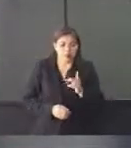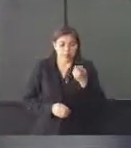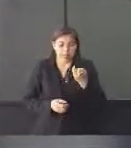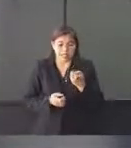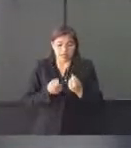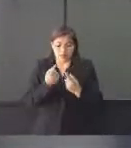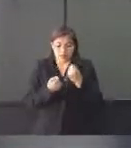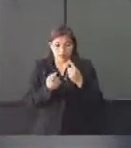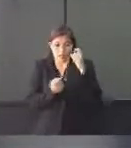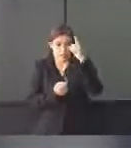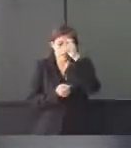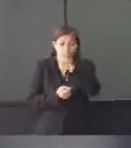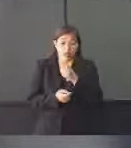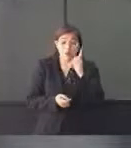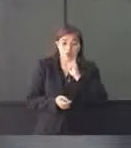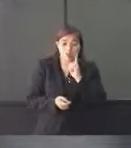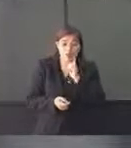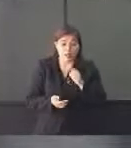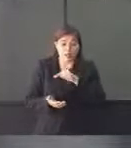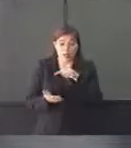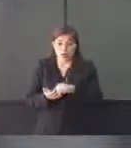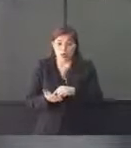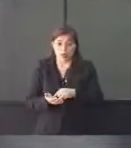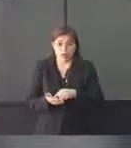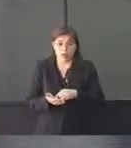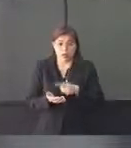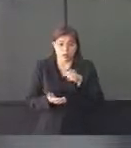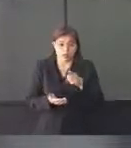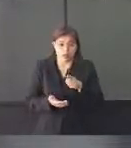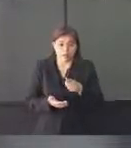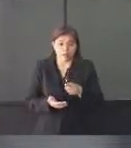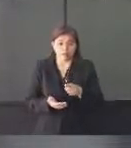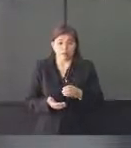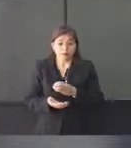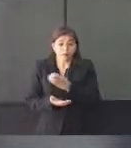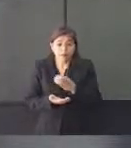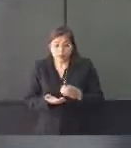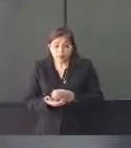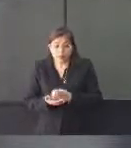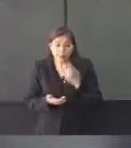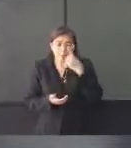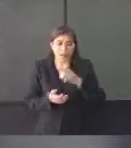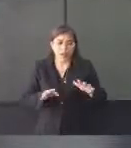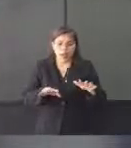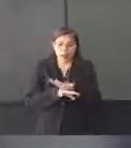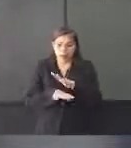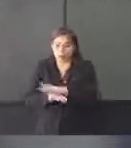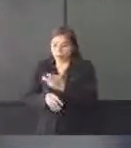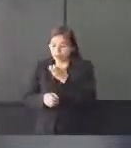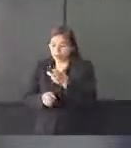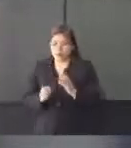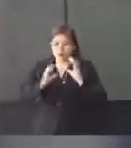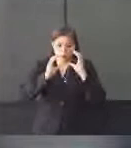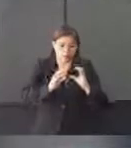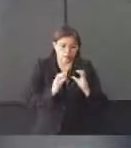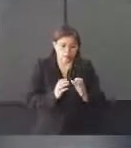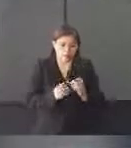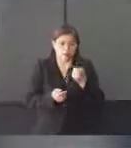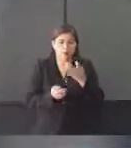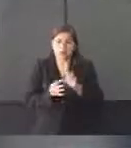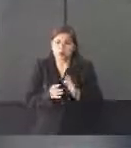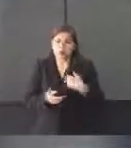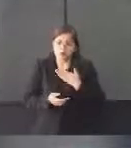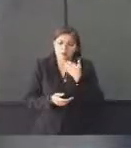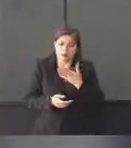a response to the difficulties faced by women in our urban spaces, to redistribute these care burdens